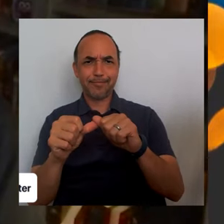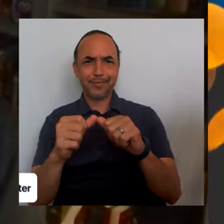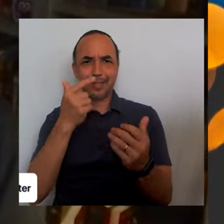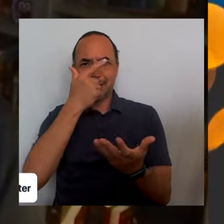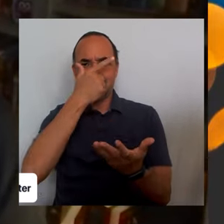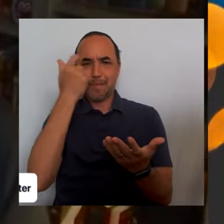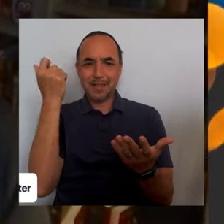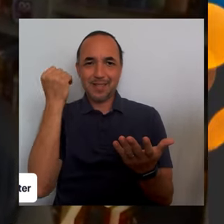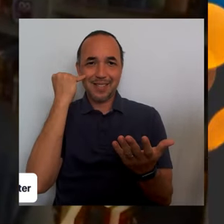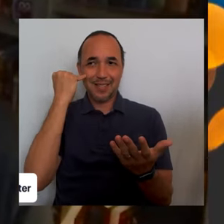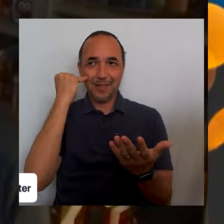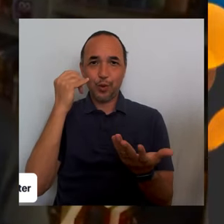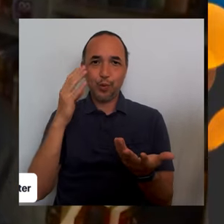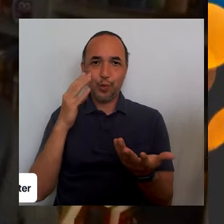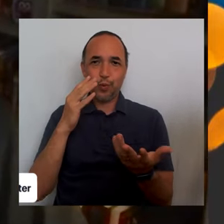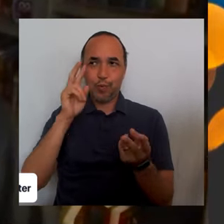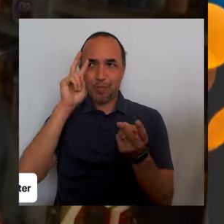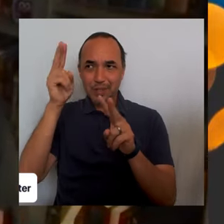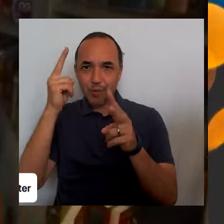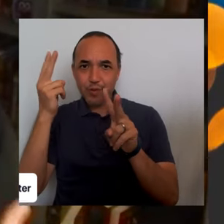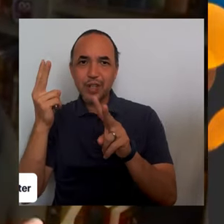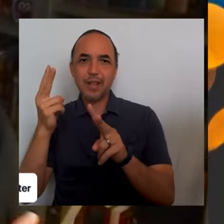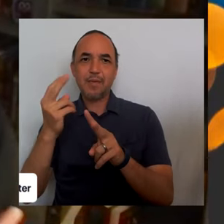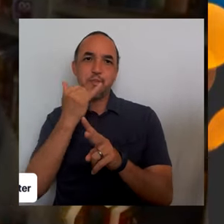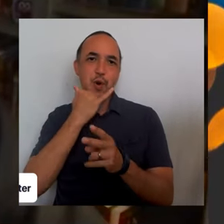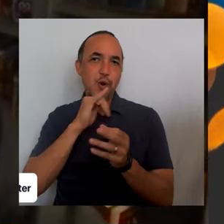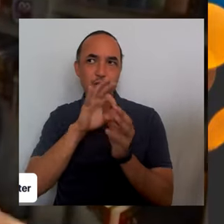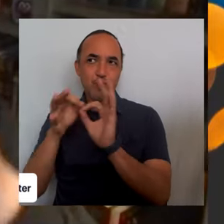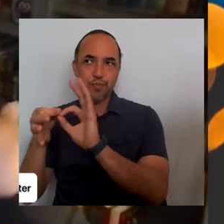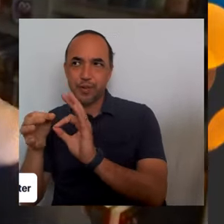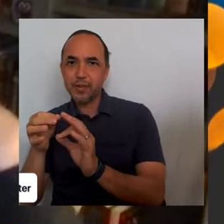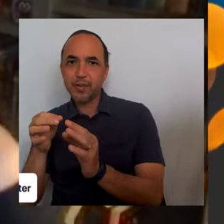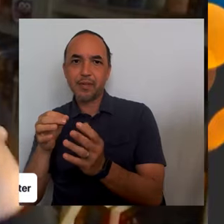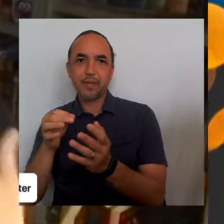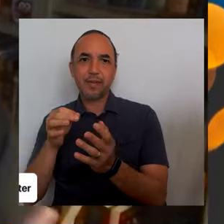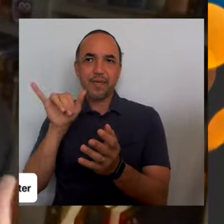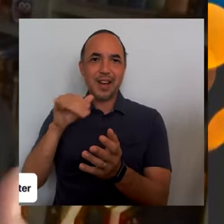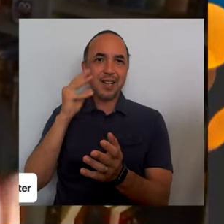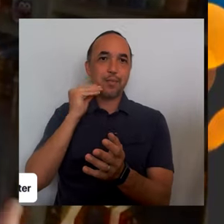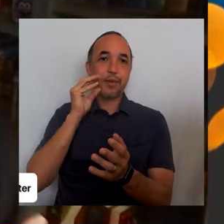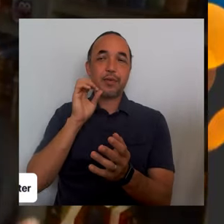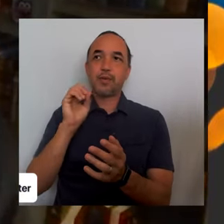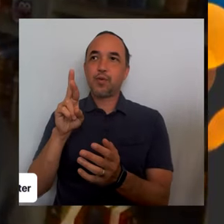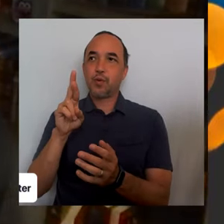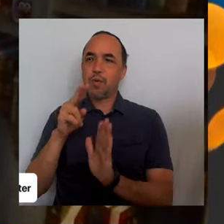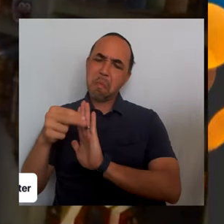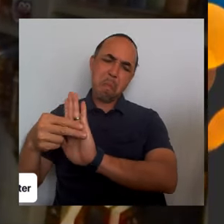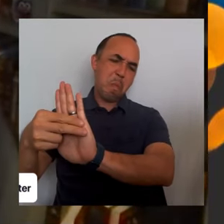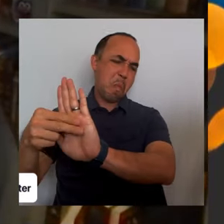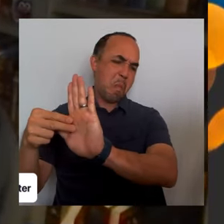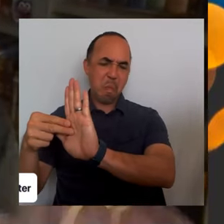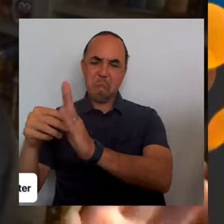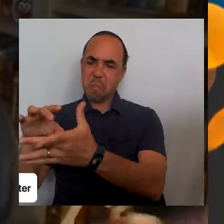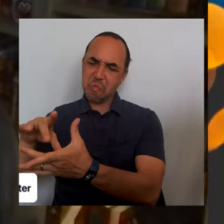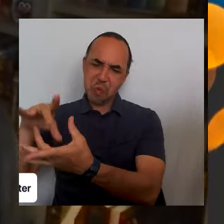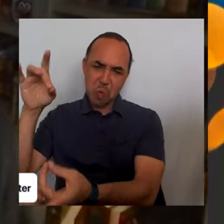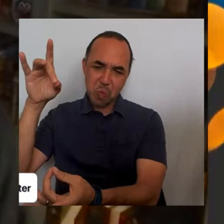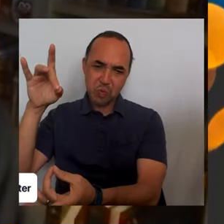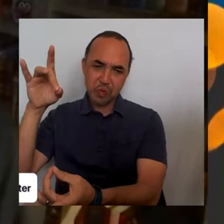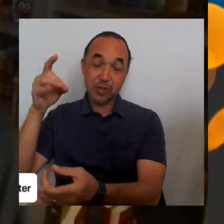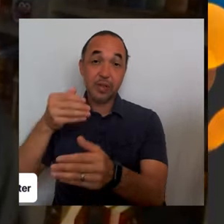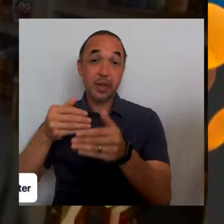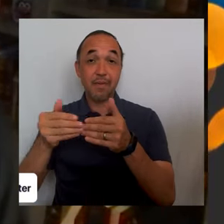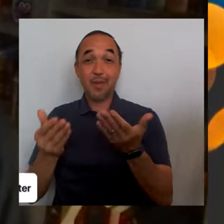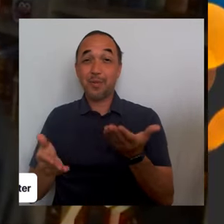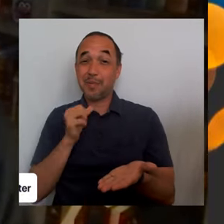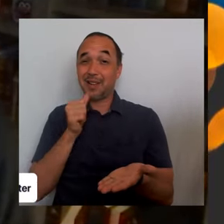misinterpreting the experience, or, you know, just thinking it's something when it may not,